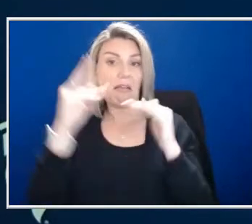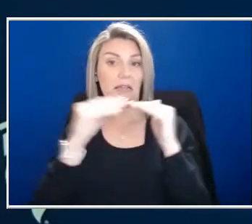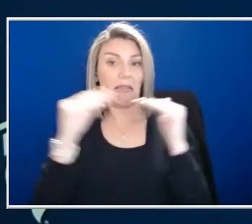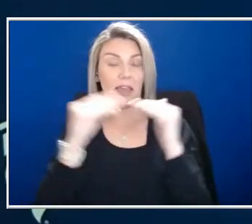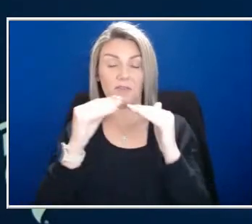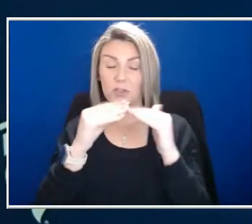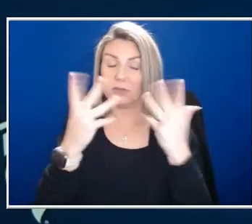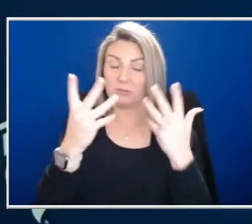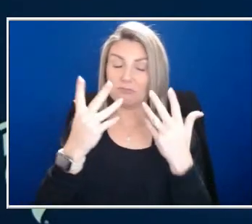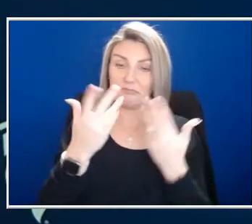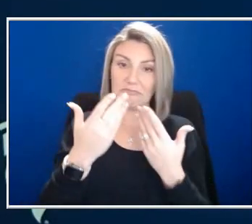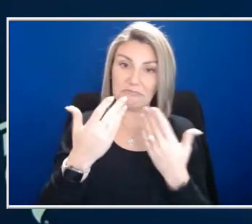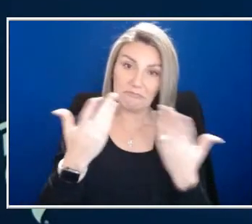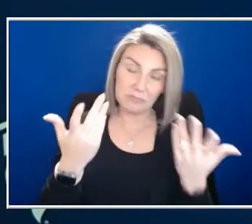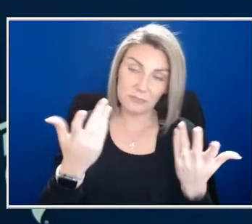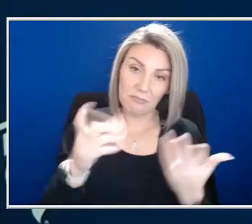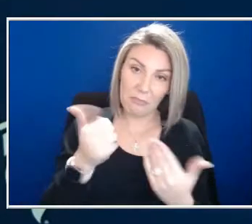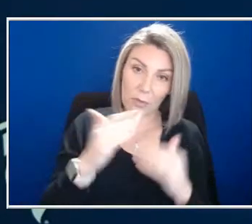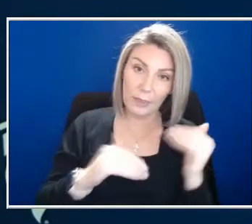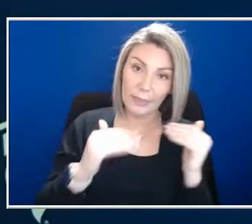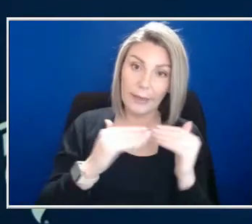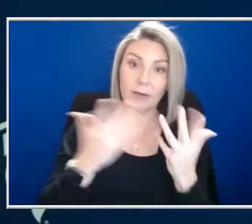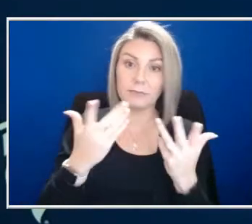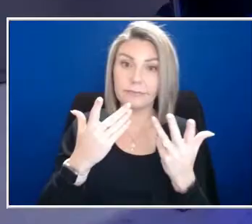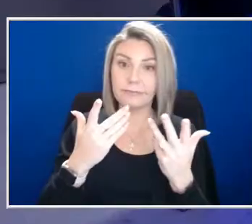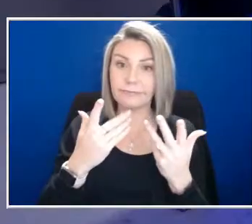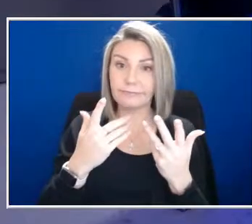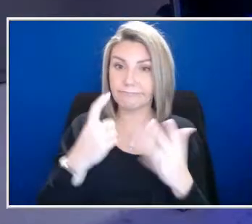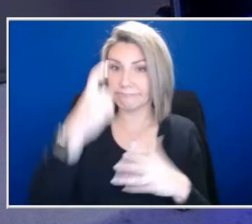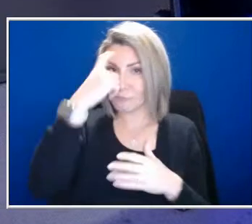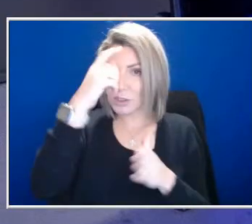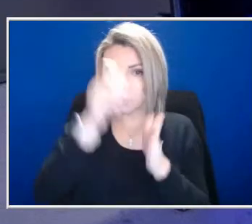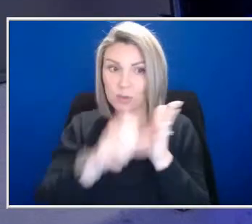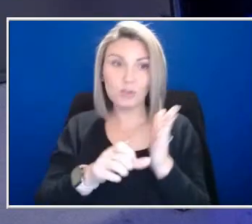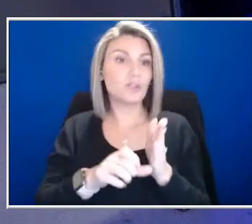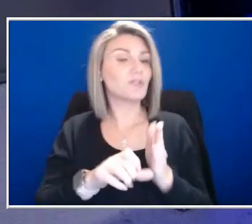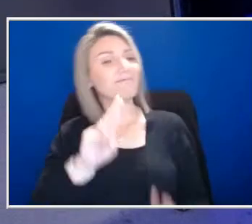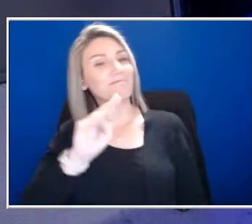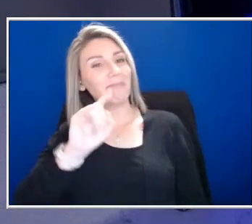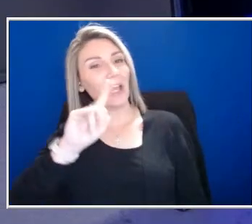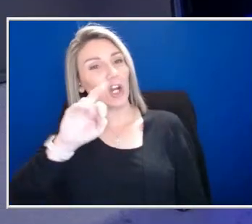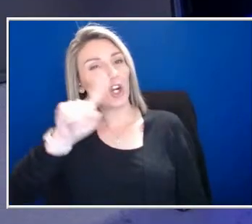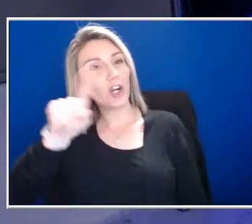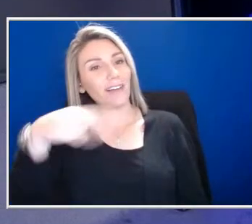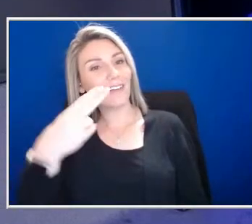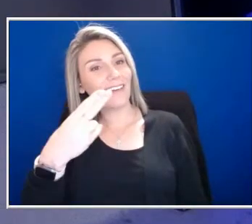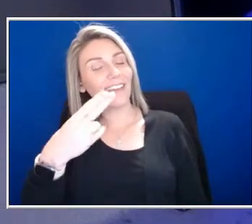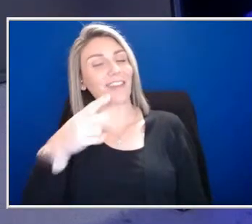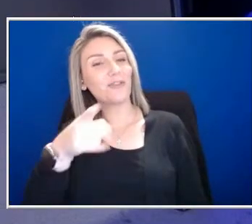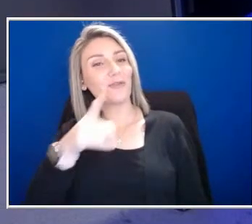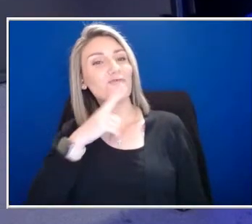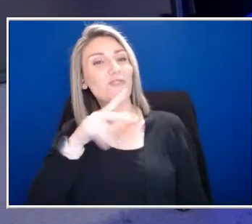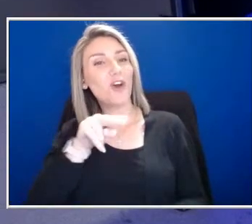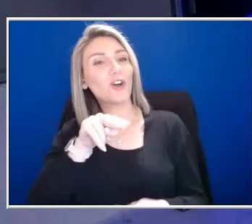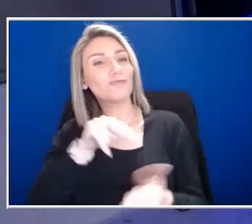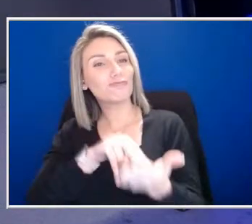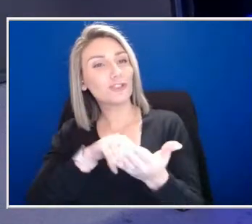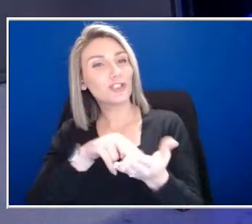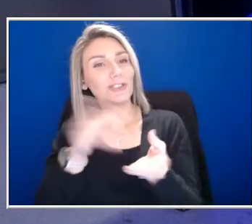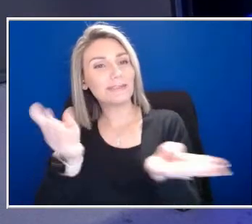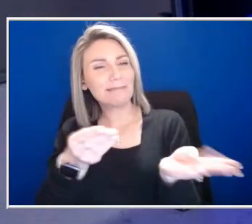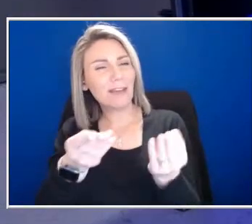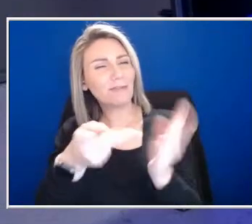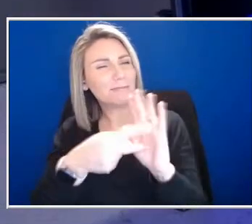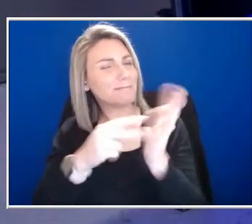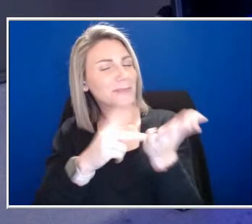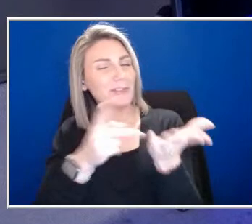had brain surgery. Meredith, I want to bring you in because you're a nurse navigator, and just like your title says, you help